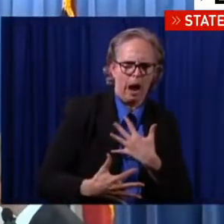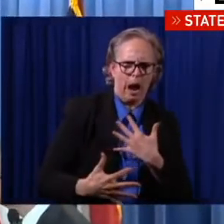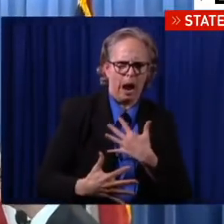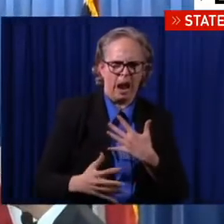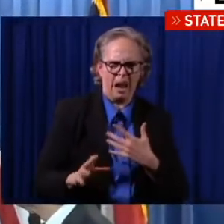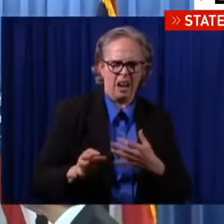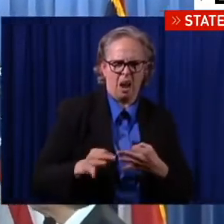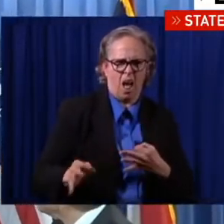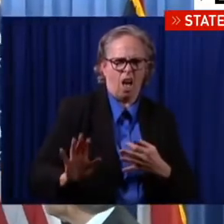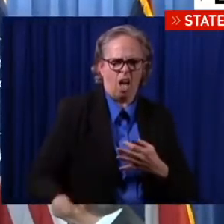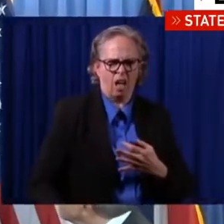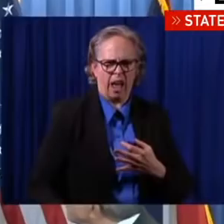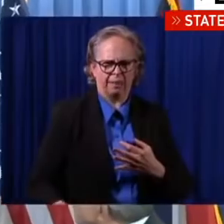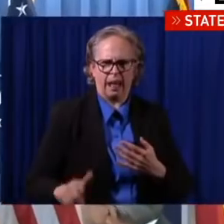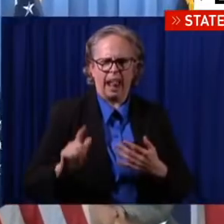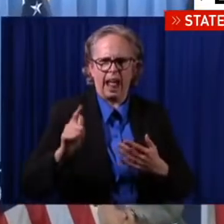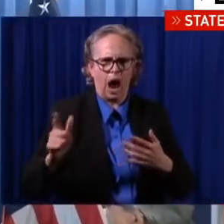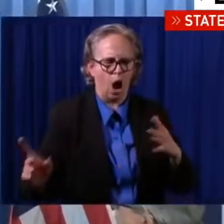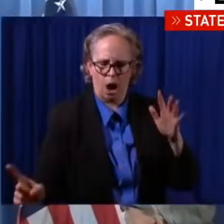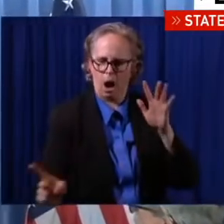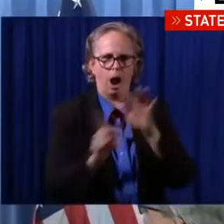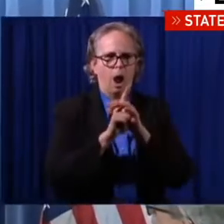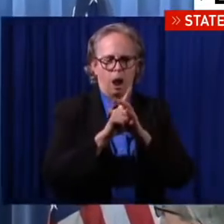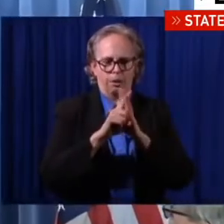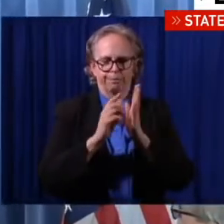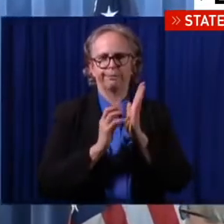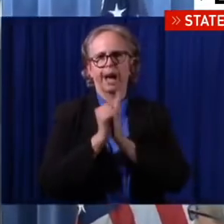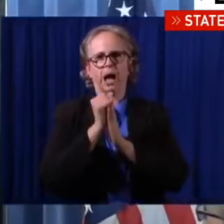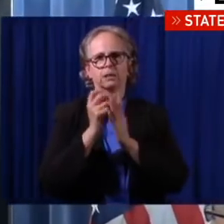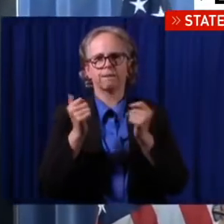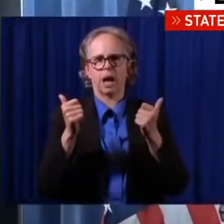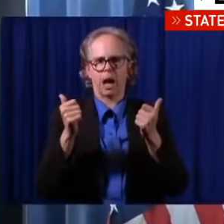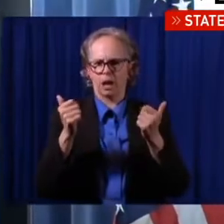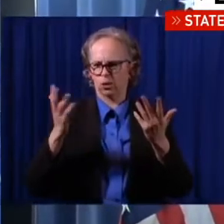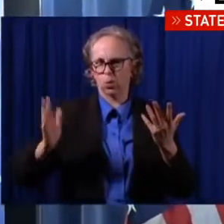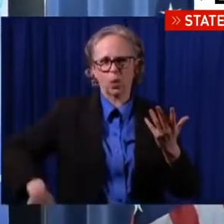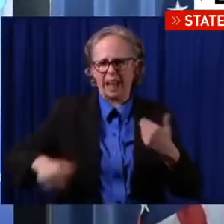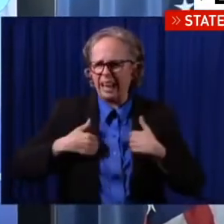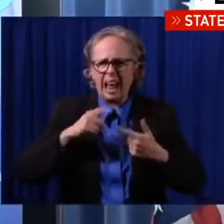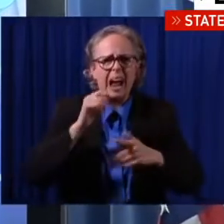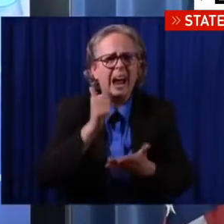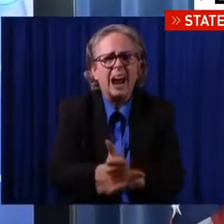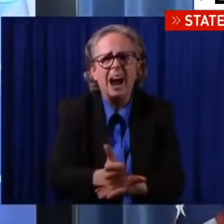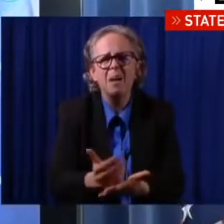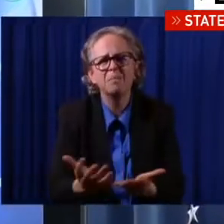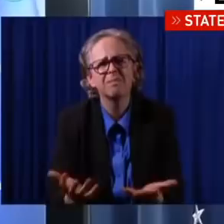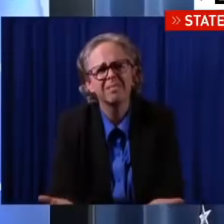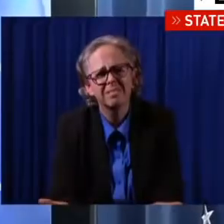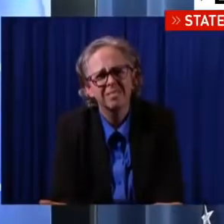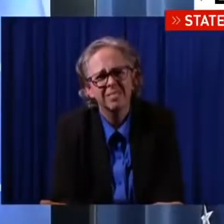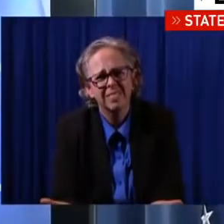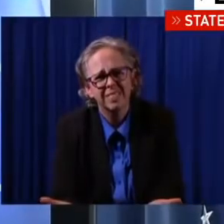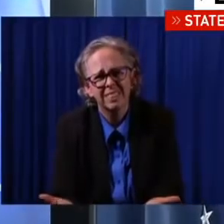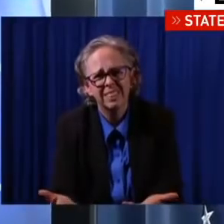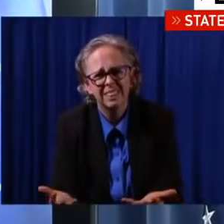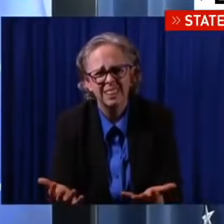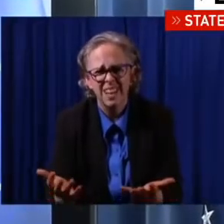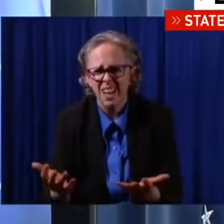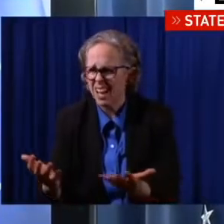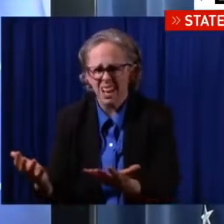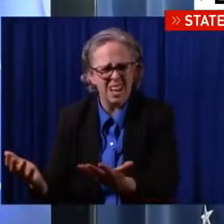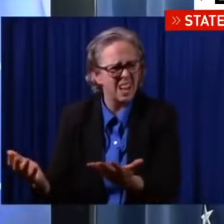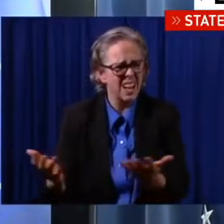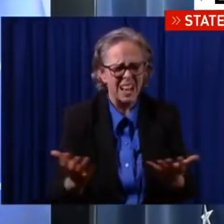other conditions that we can simply then not help them to the extent that we would otherwise. So it is really, really important that